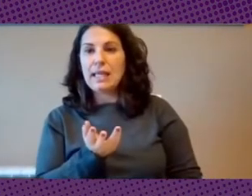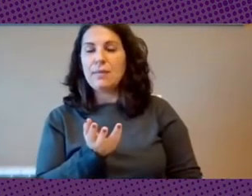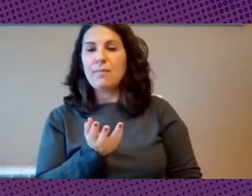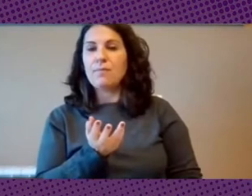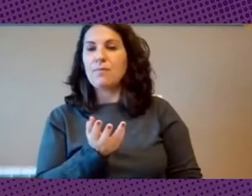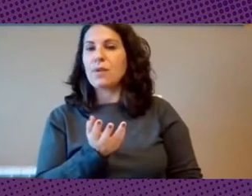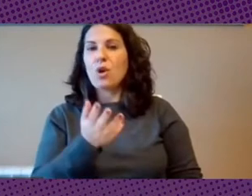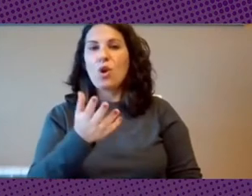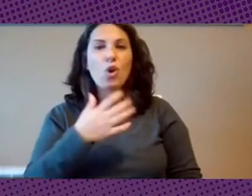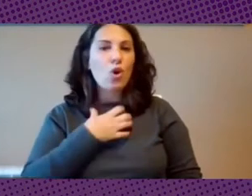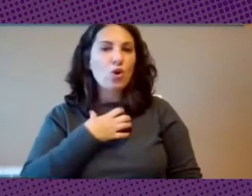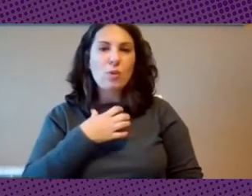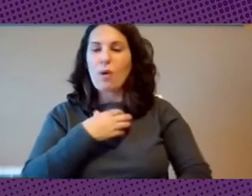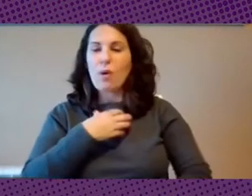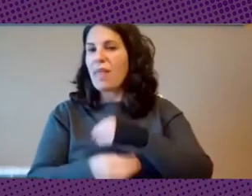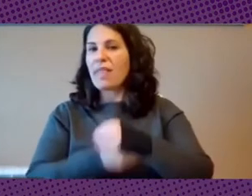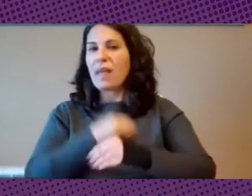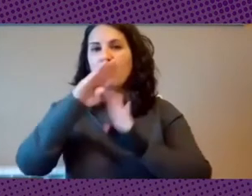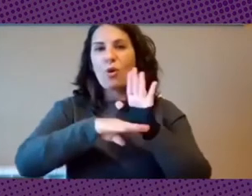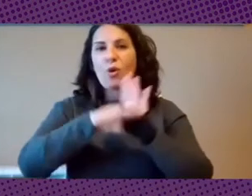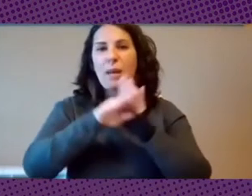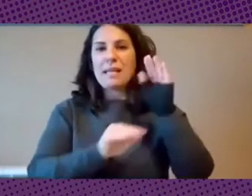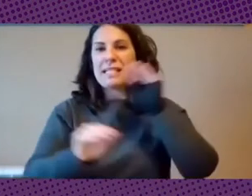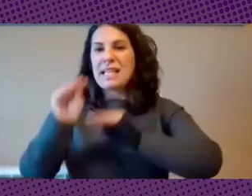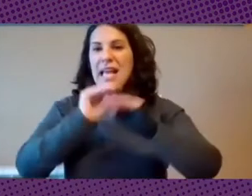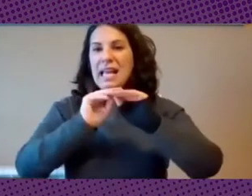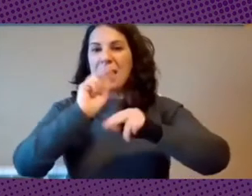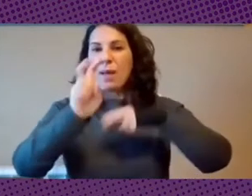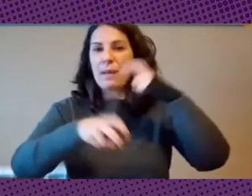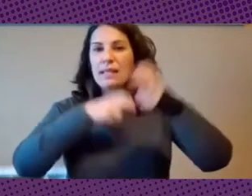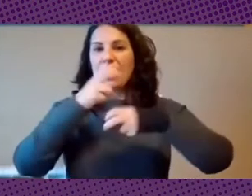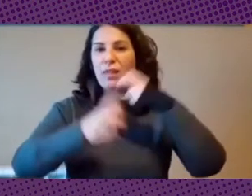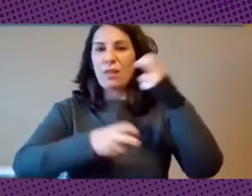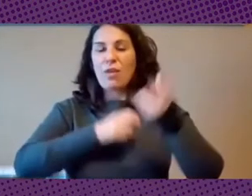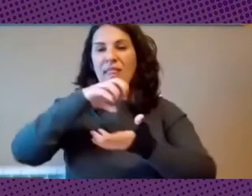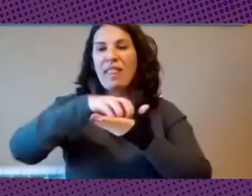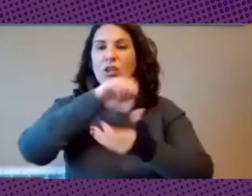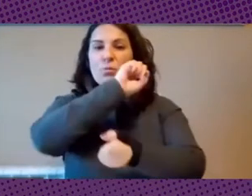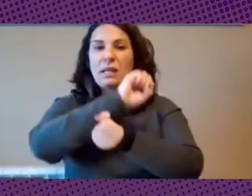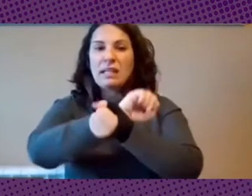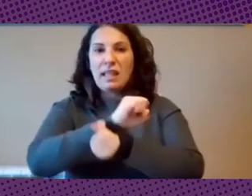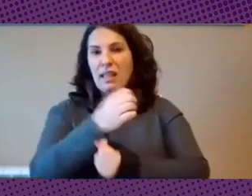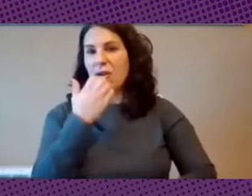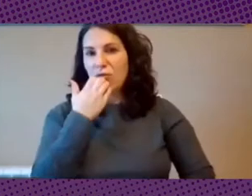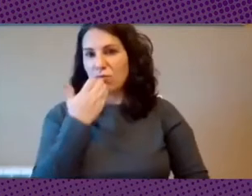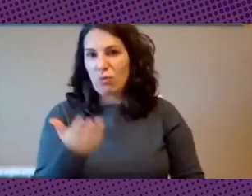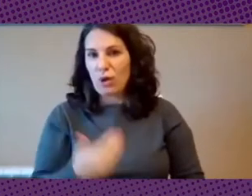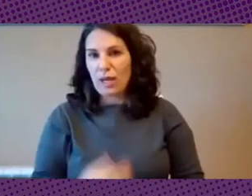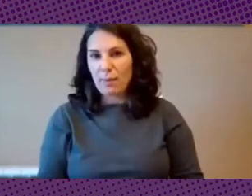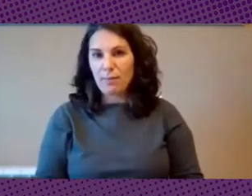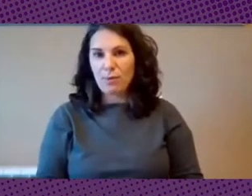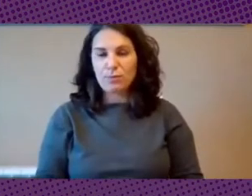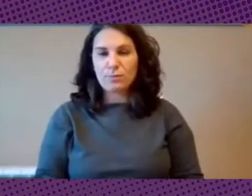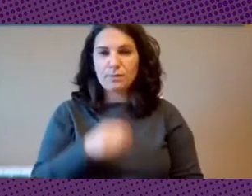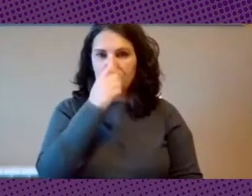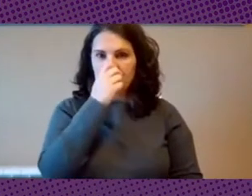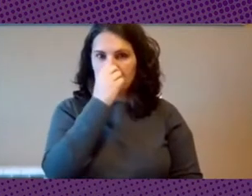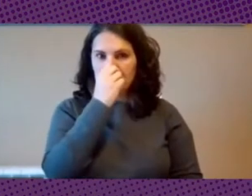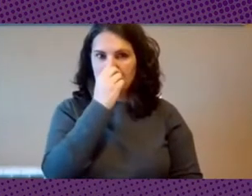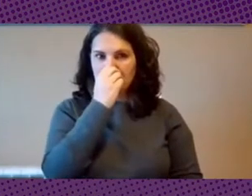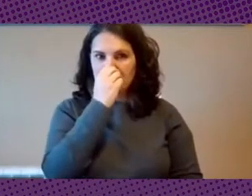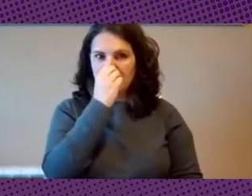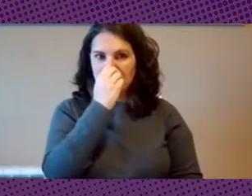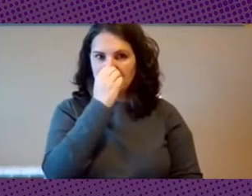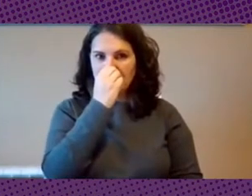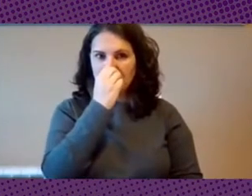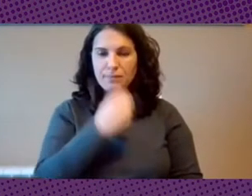different things, even social housing can be organized through PPPs. Now, where is the digital story in here? And I'm